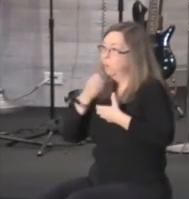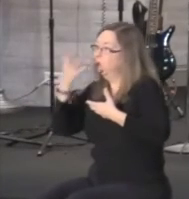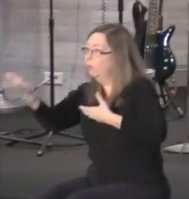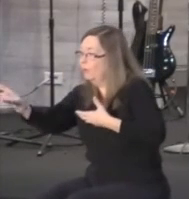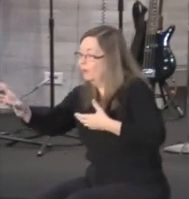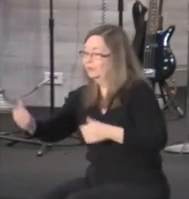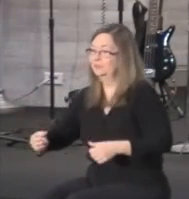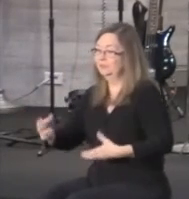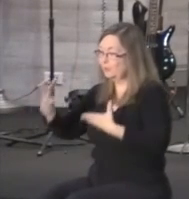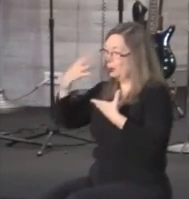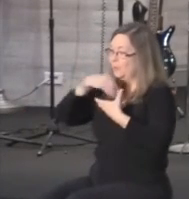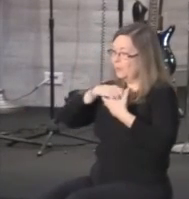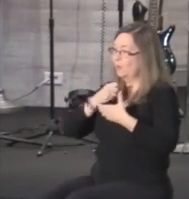went.